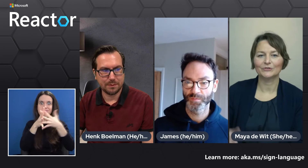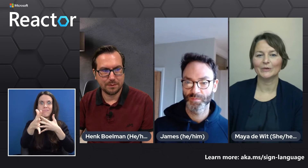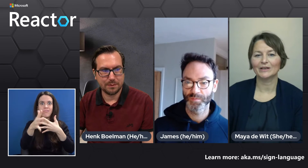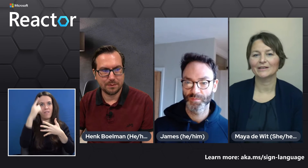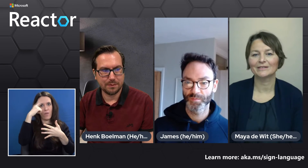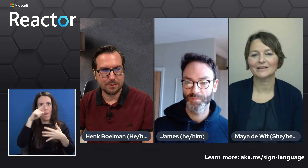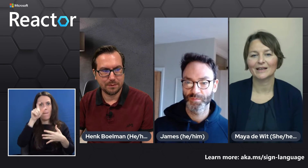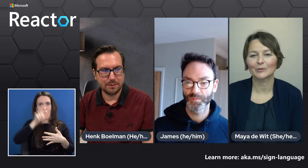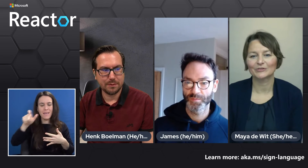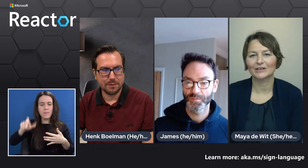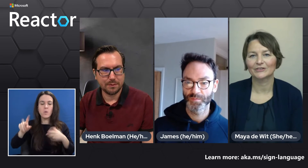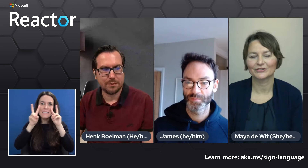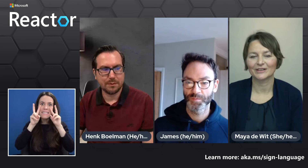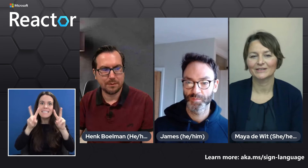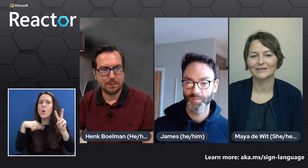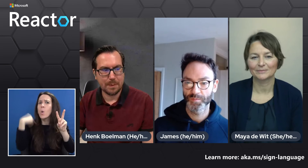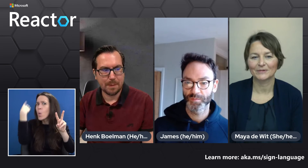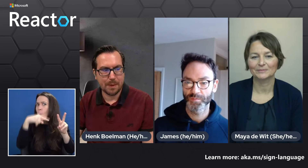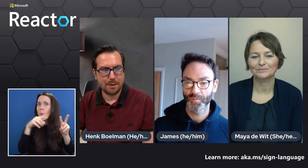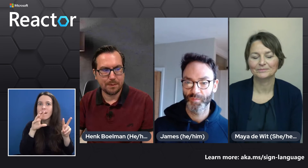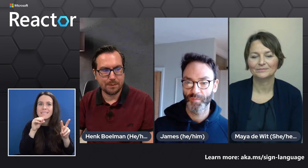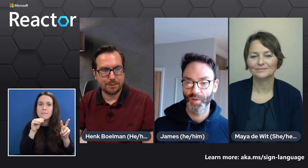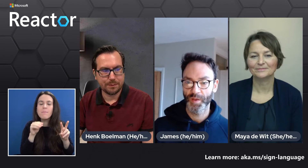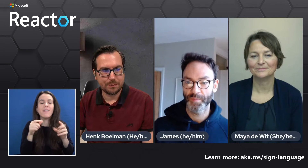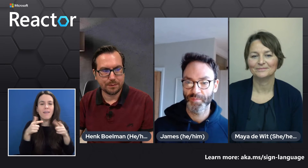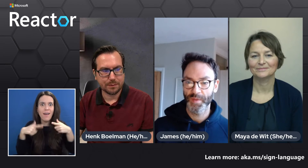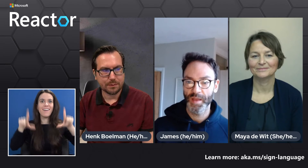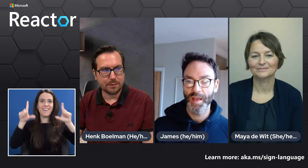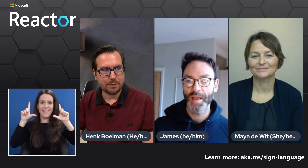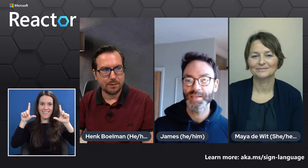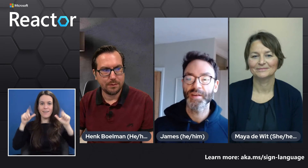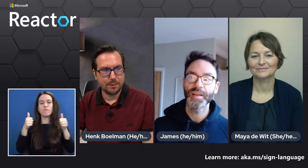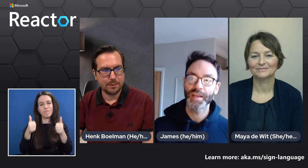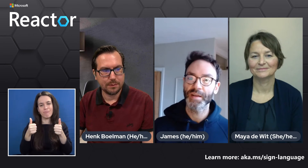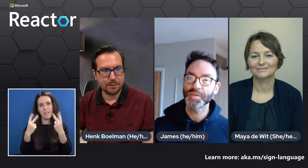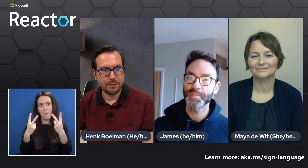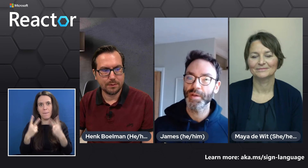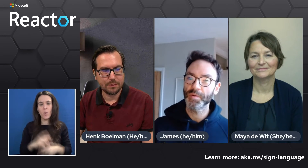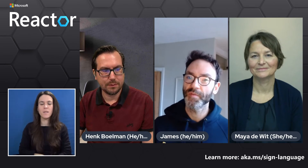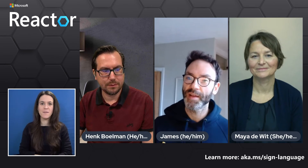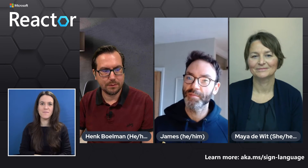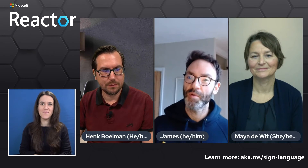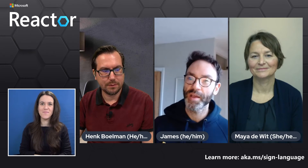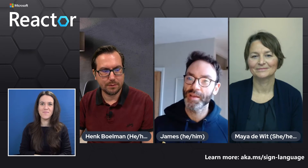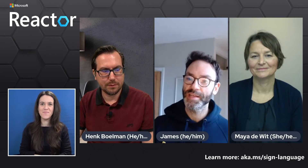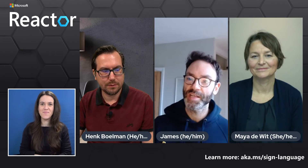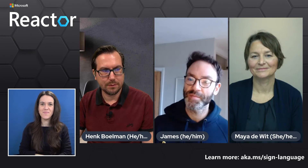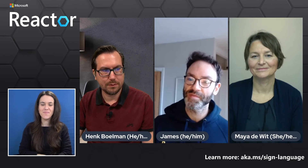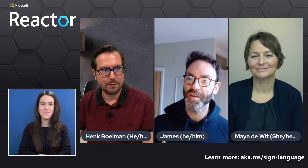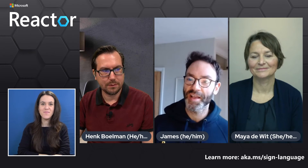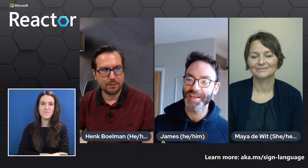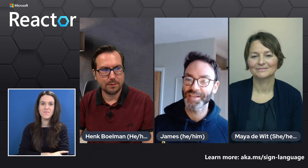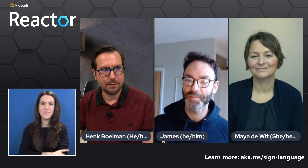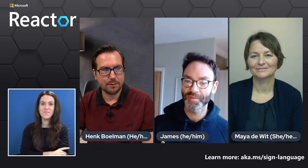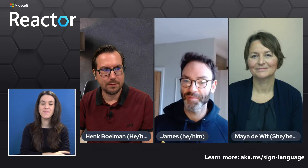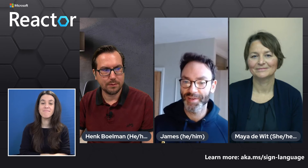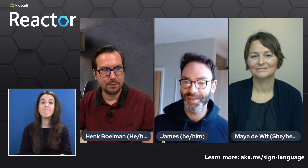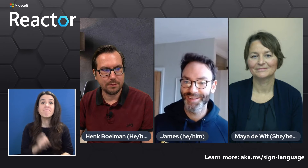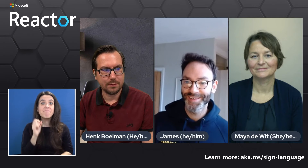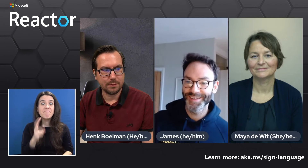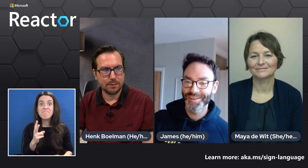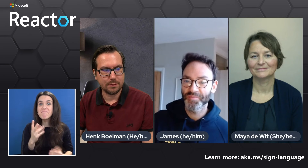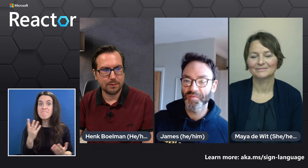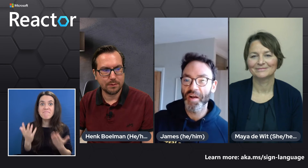is speaking. It helps in understanding. Yeah. Is there anything else you'd build on that, Maya, in terms of, like, I guess, coming from